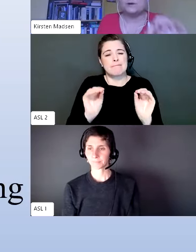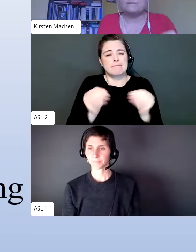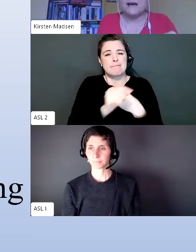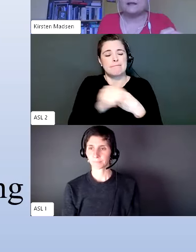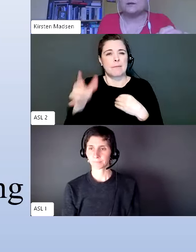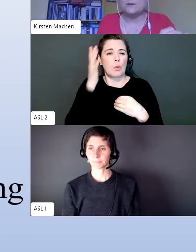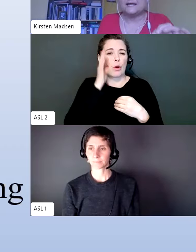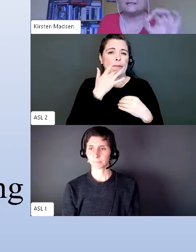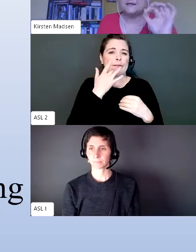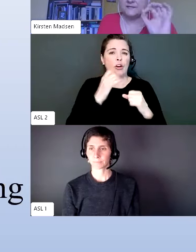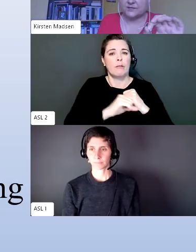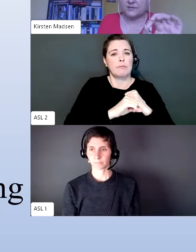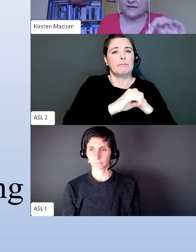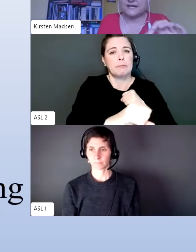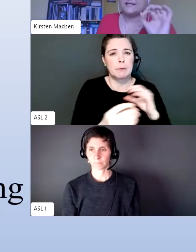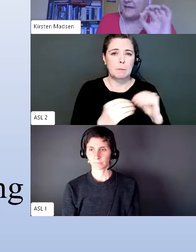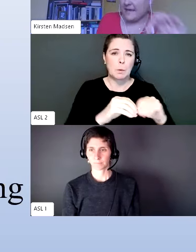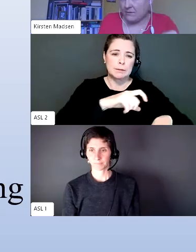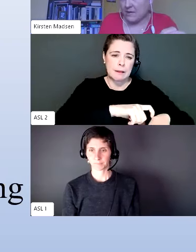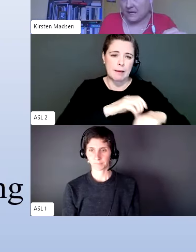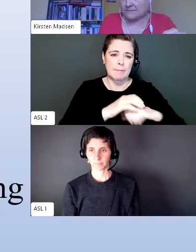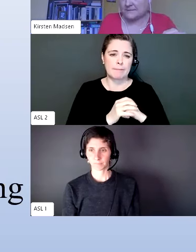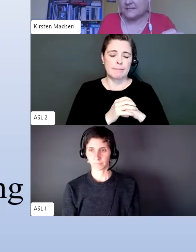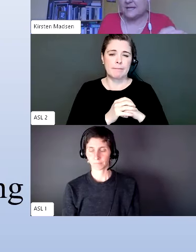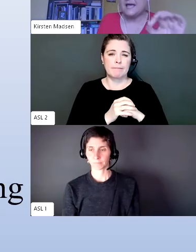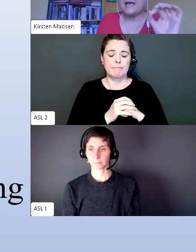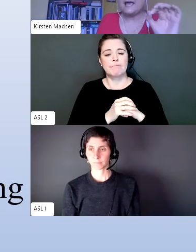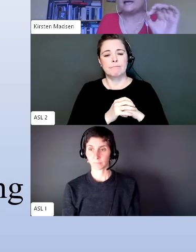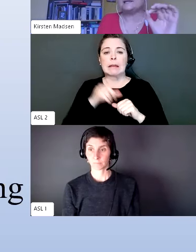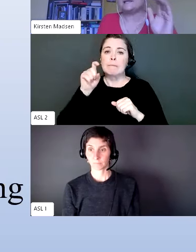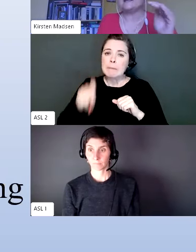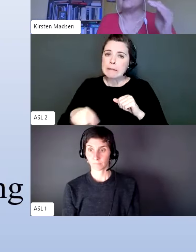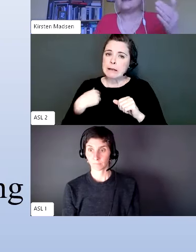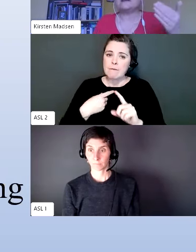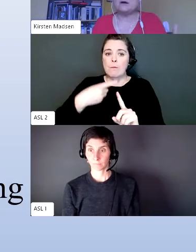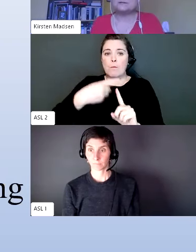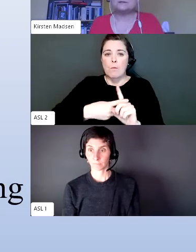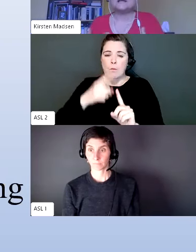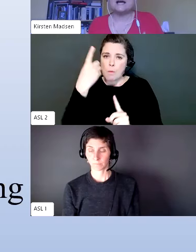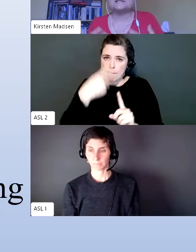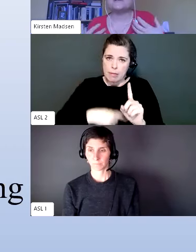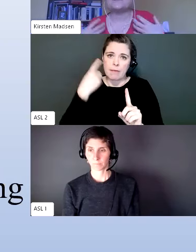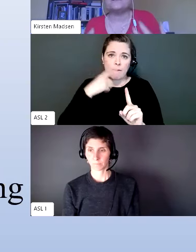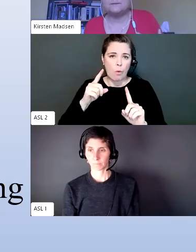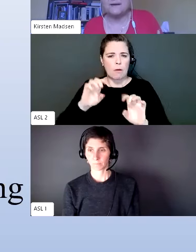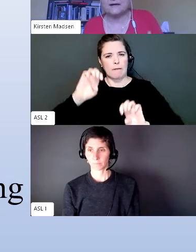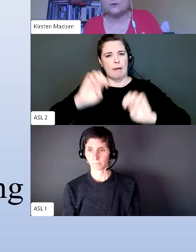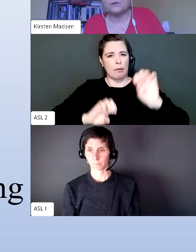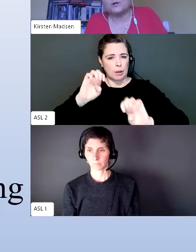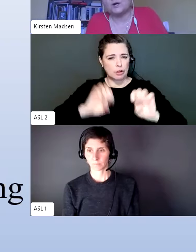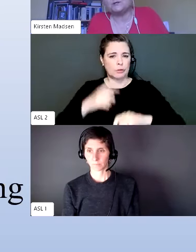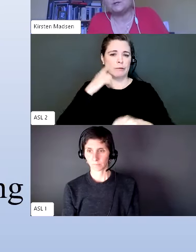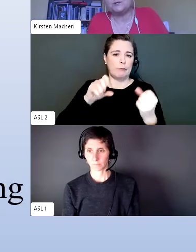to evaluate the surveys and the outcomes, and then also to ask for feedback